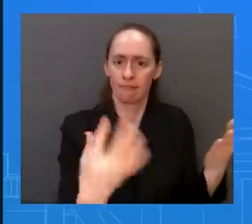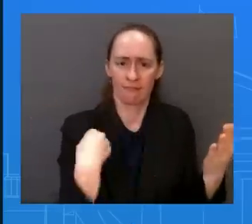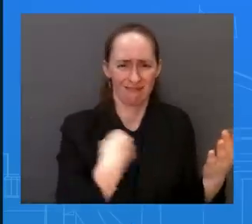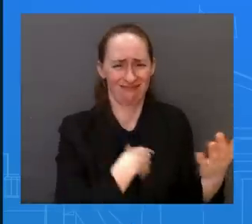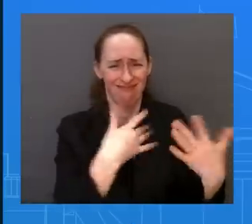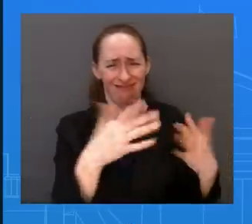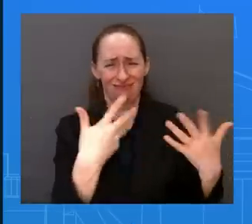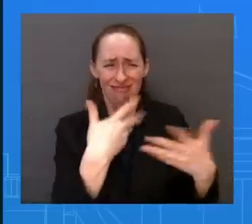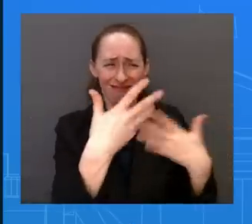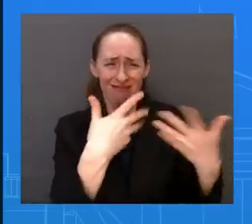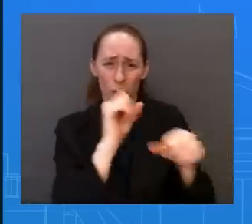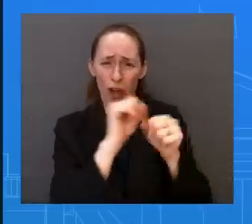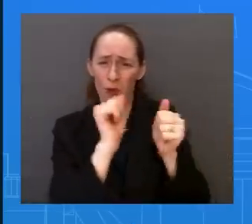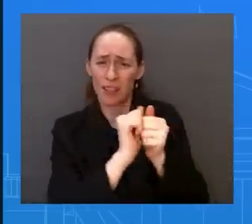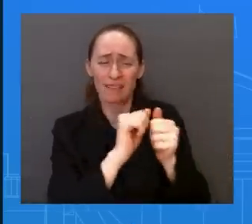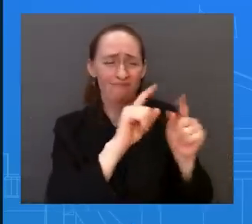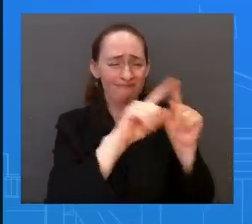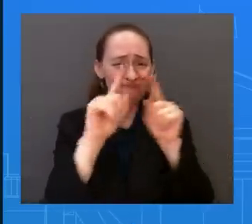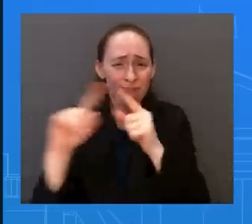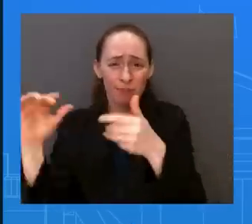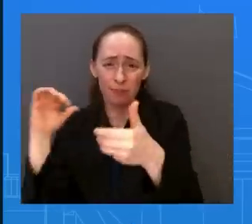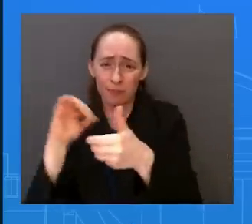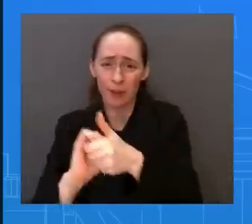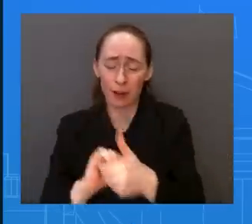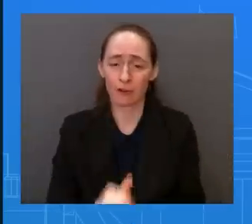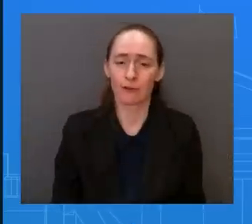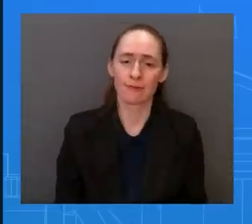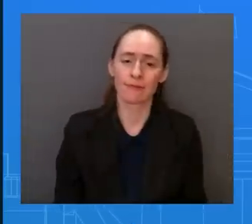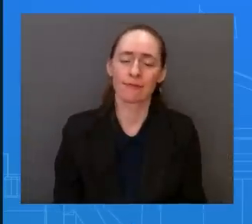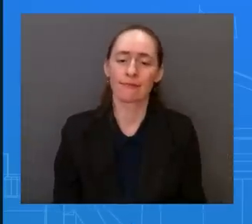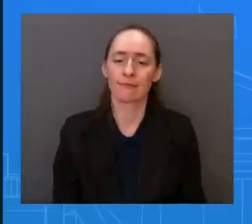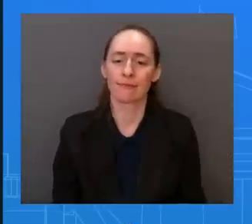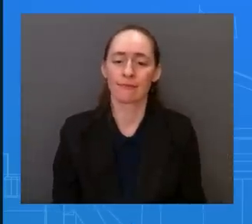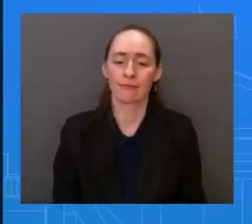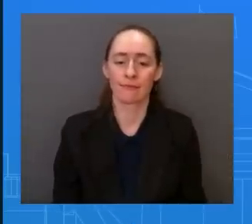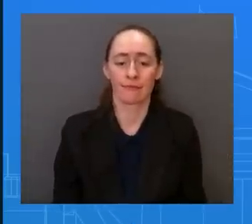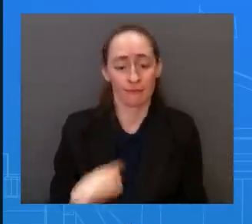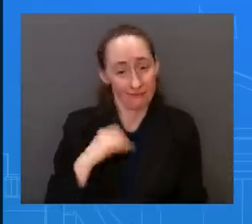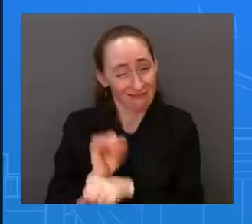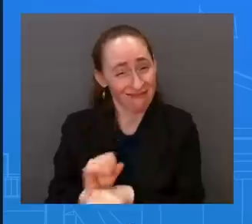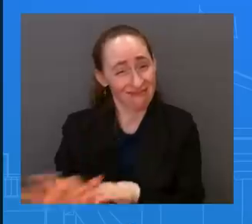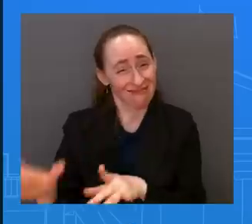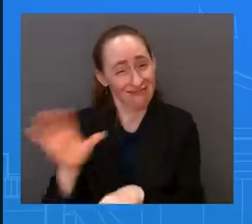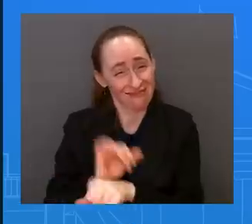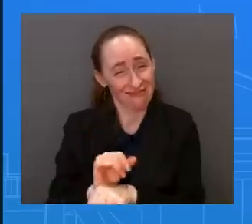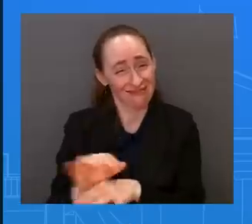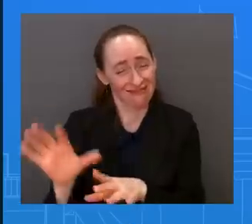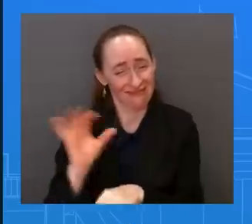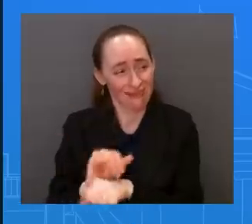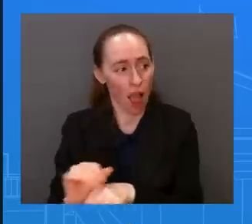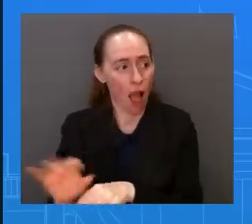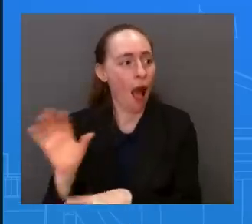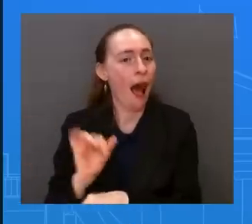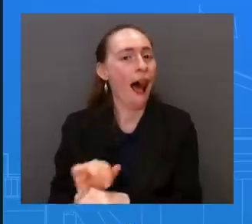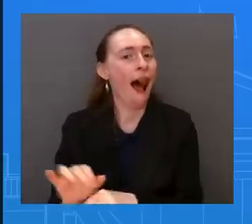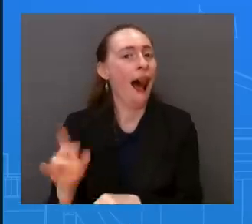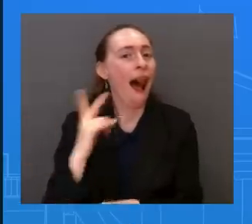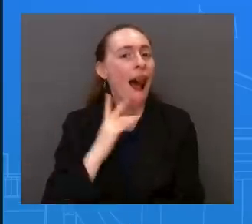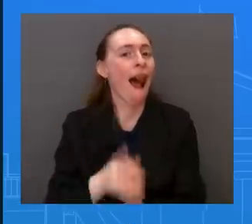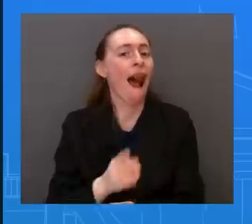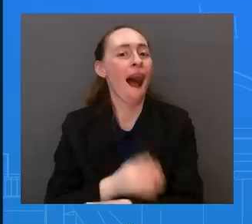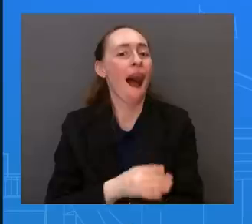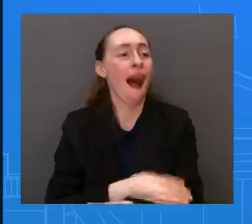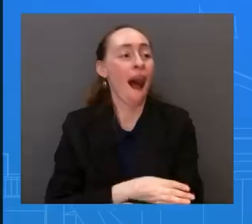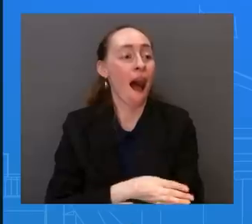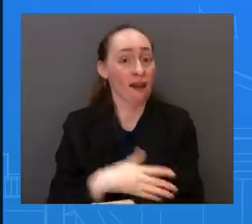those efforts, we're now seeing progress. That progress is not sufficient. We need to keep making more progress.